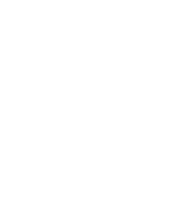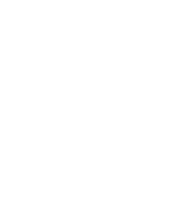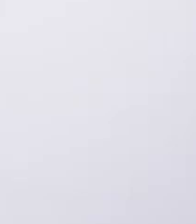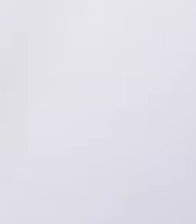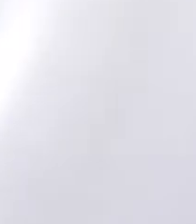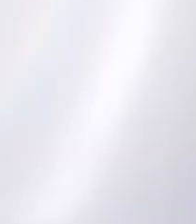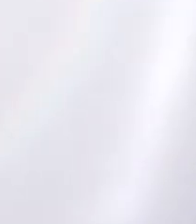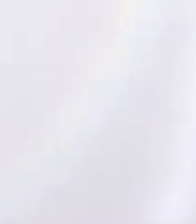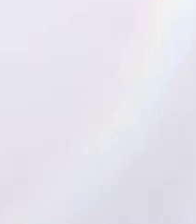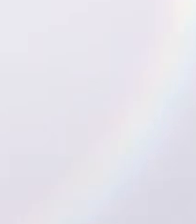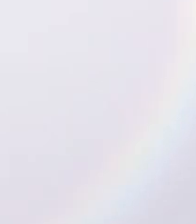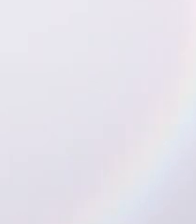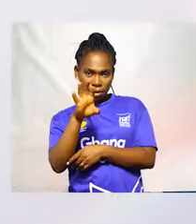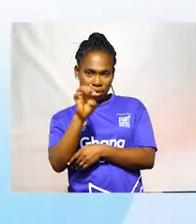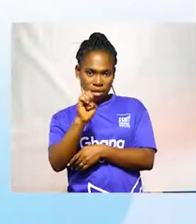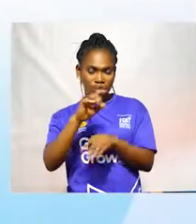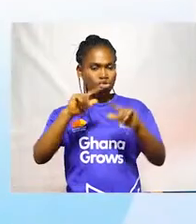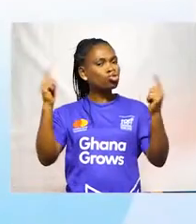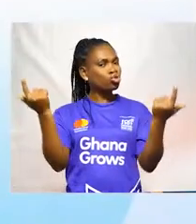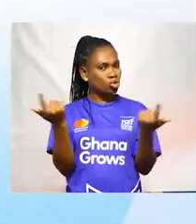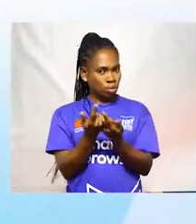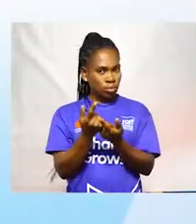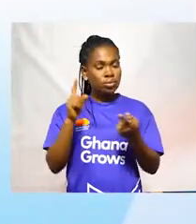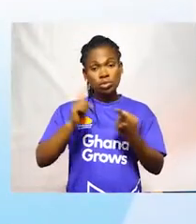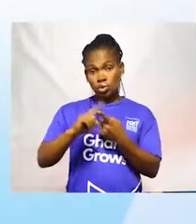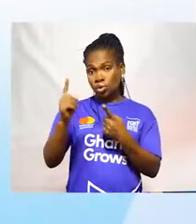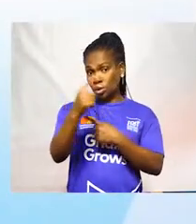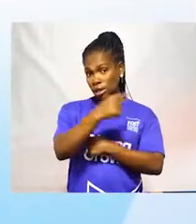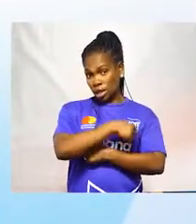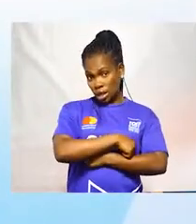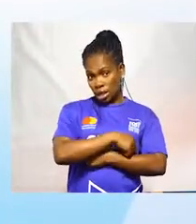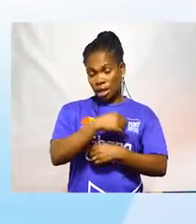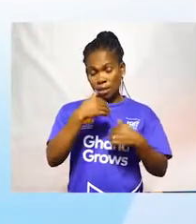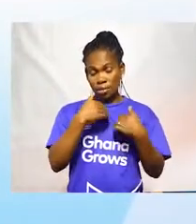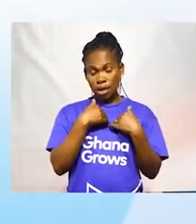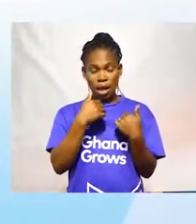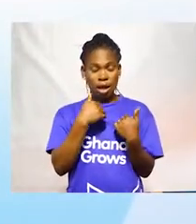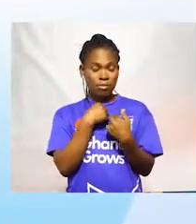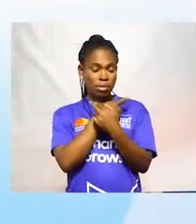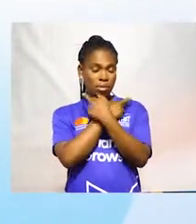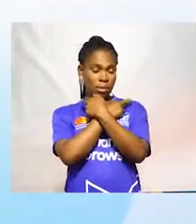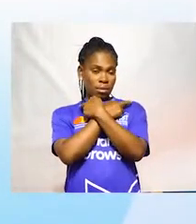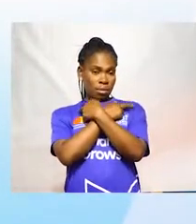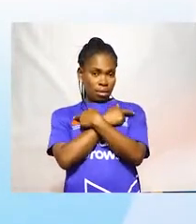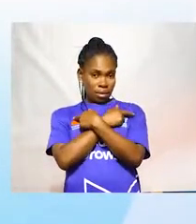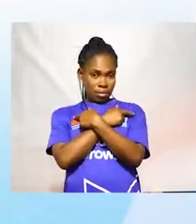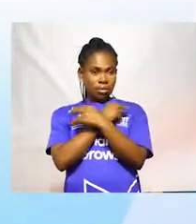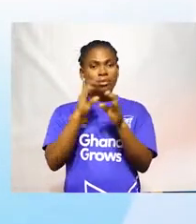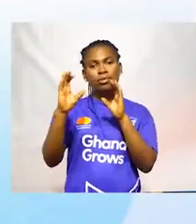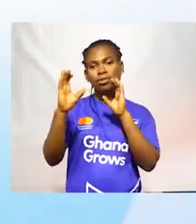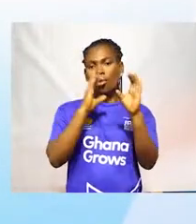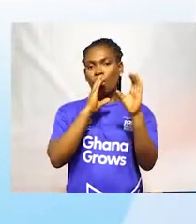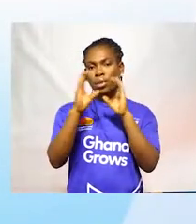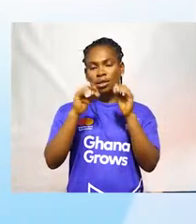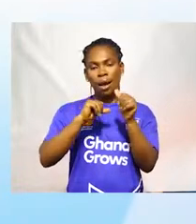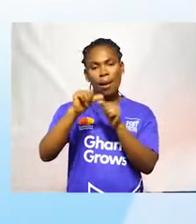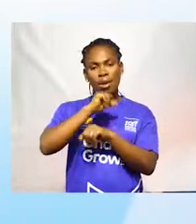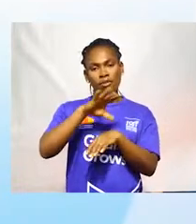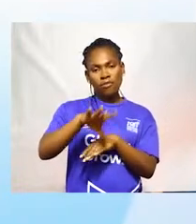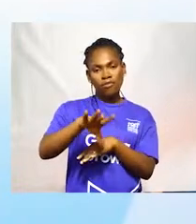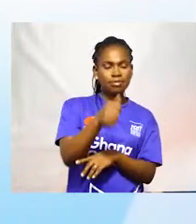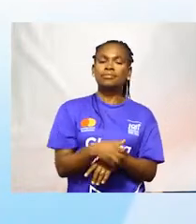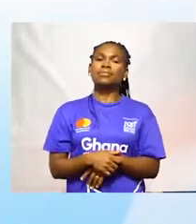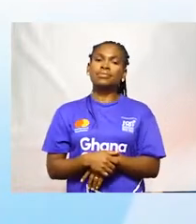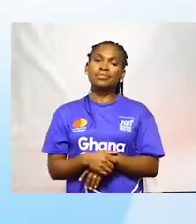Group. So, today I'm in a mood for a relaxed conversation about finding